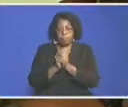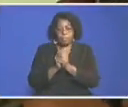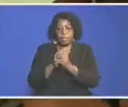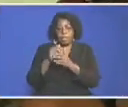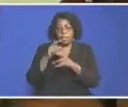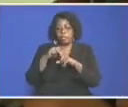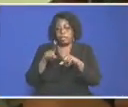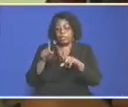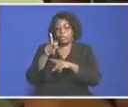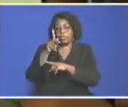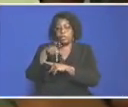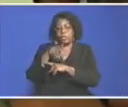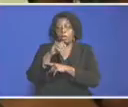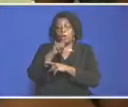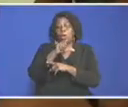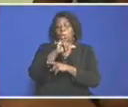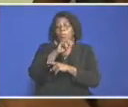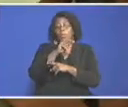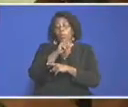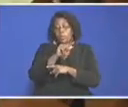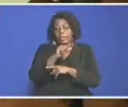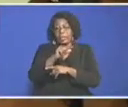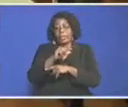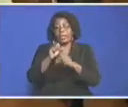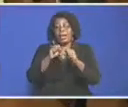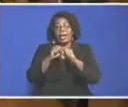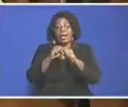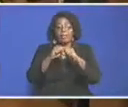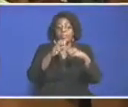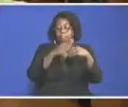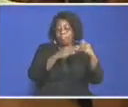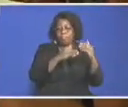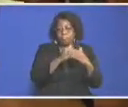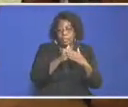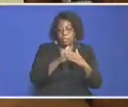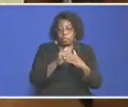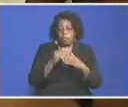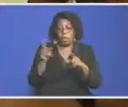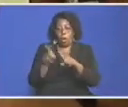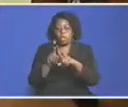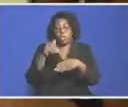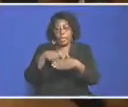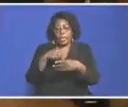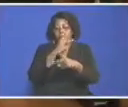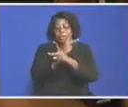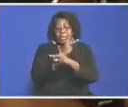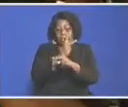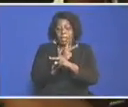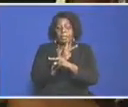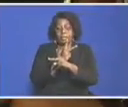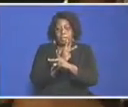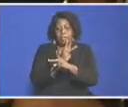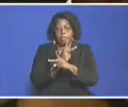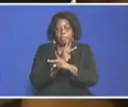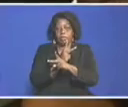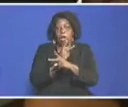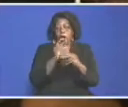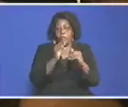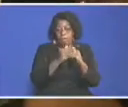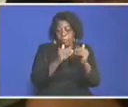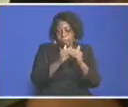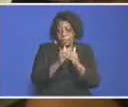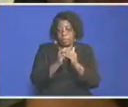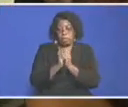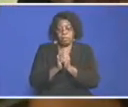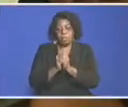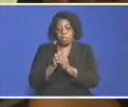polling station integrity, we are also involved in the protection of our critical installation. We find